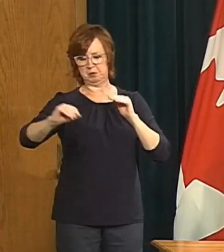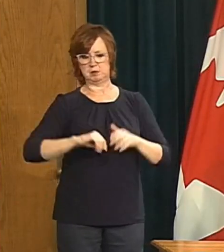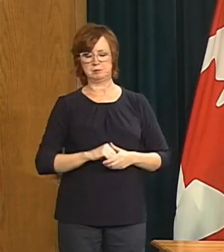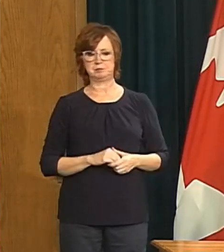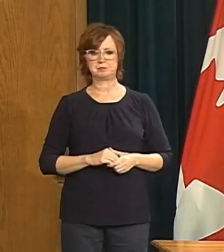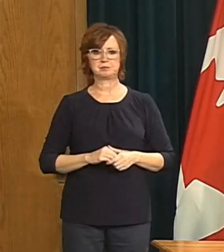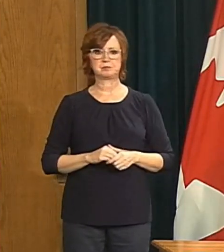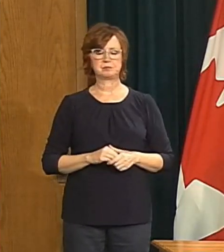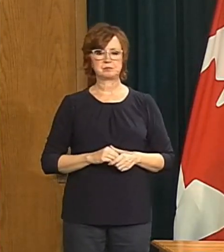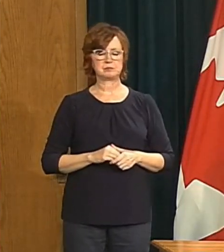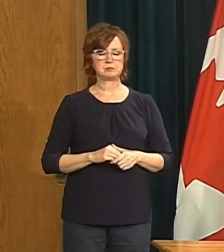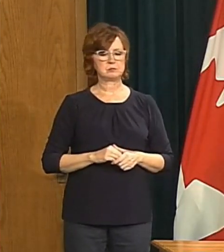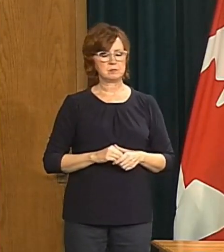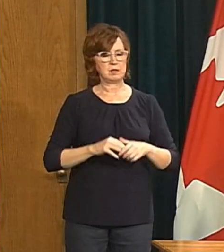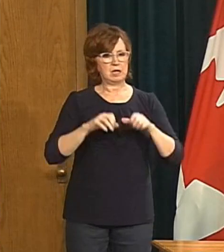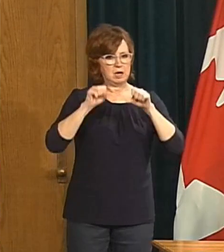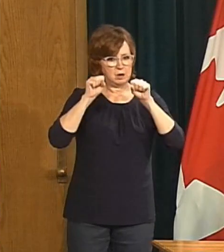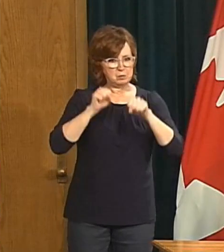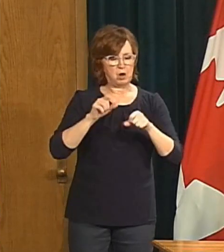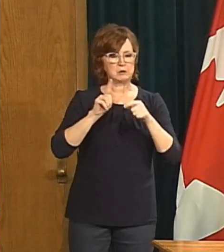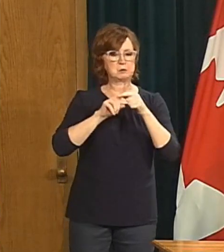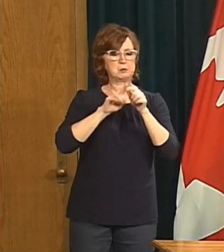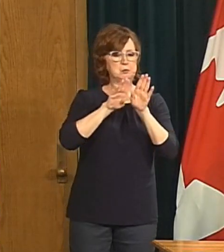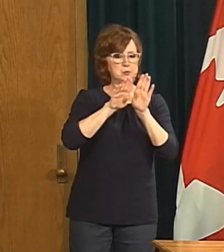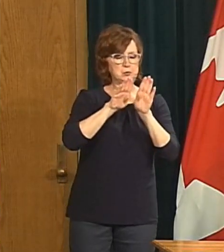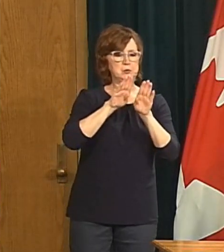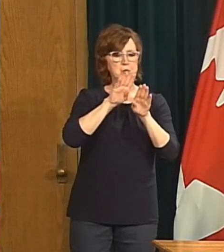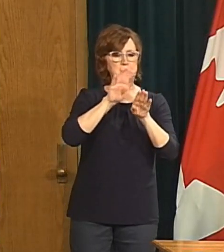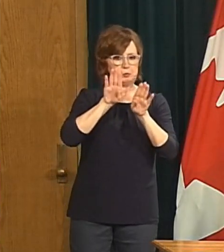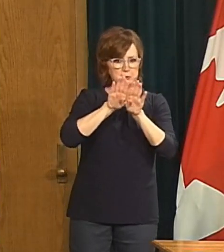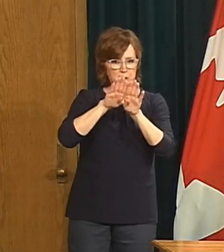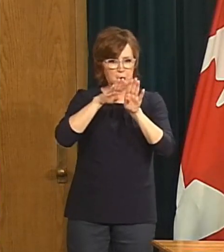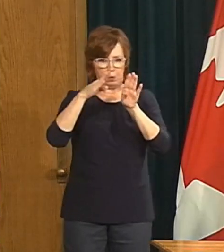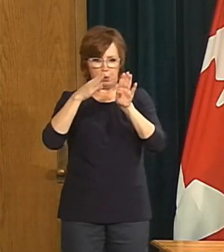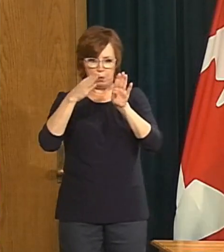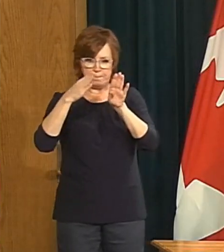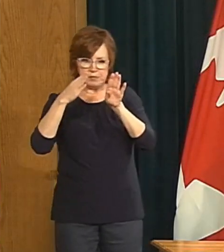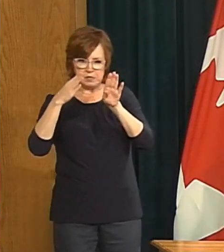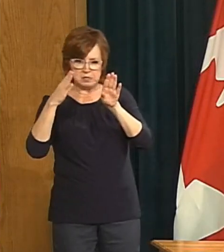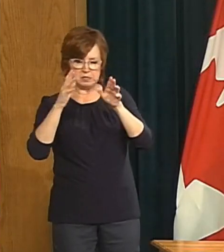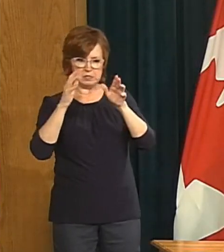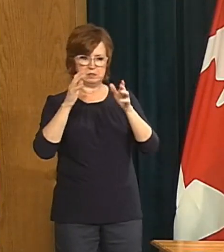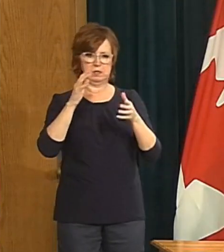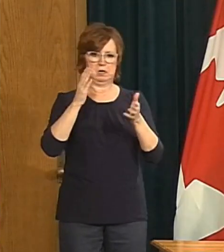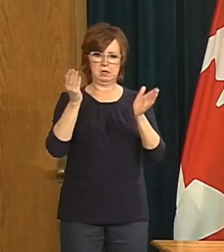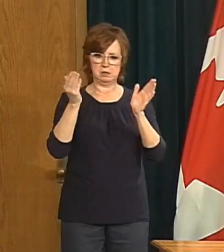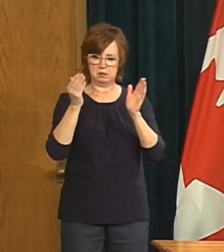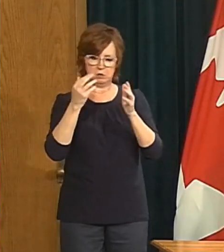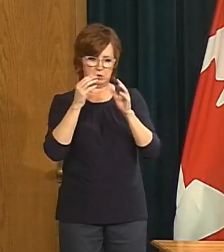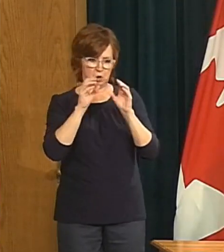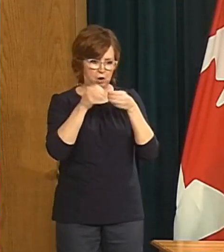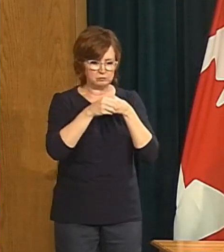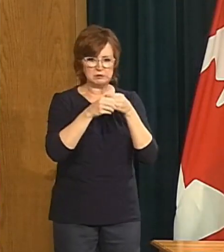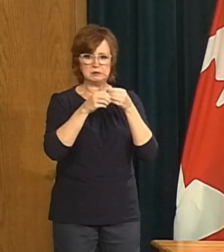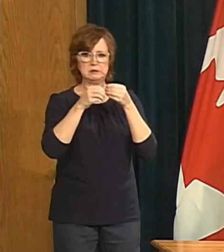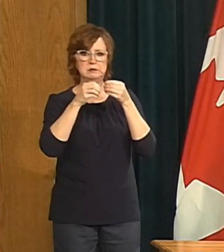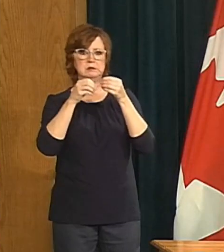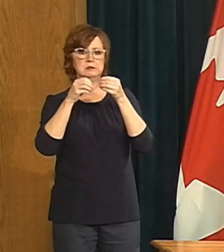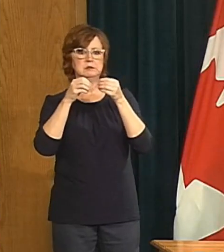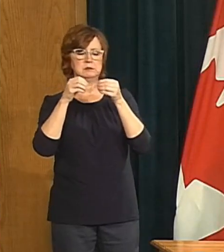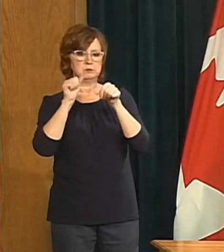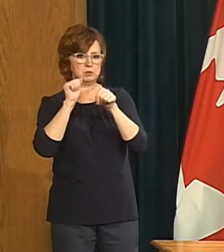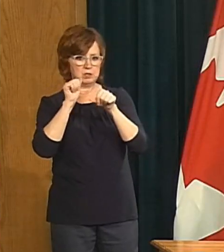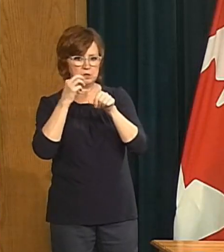doing so with a very robust testing and contact tracing program in place so that we can manage the infection rate and thereby